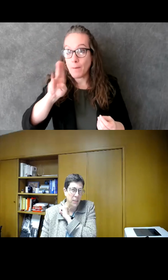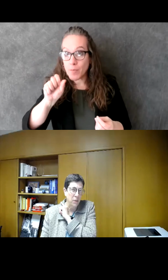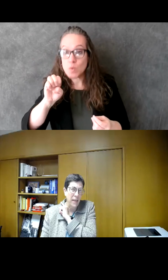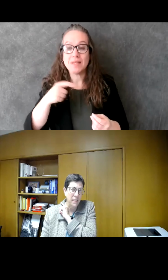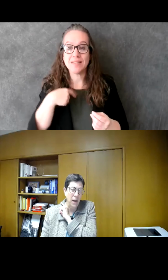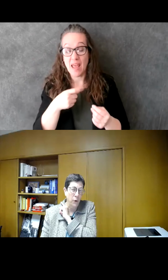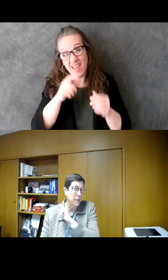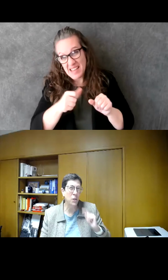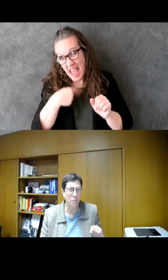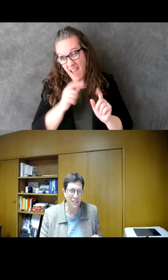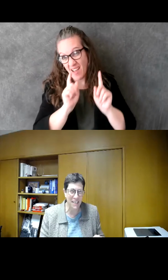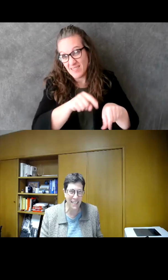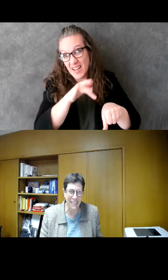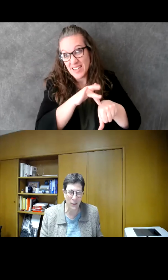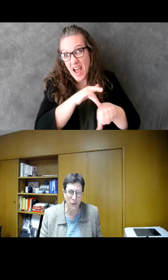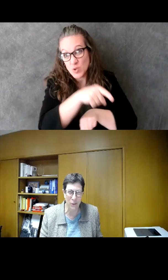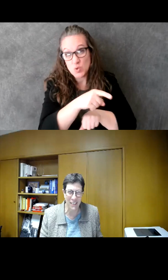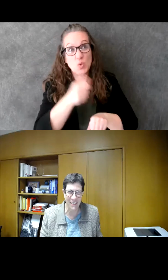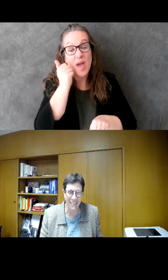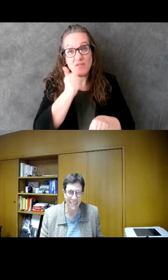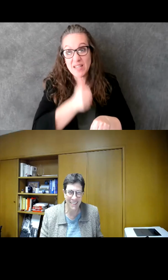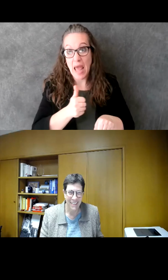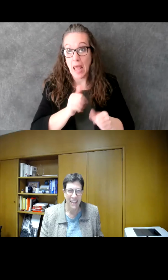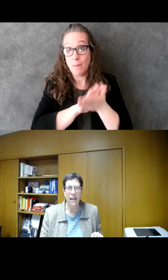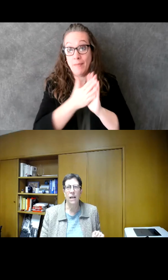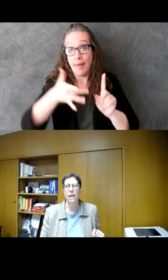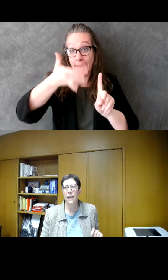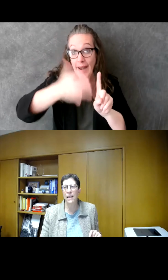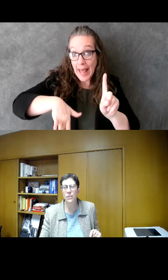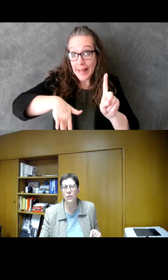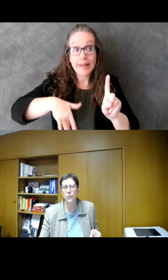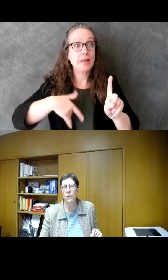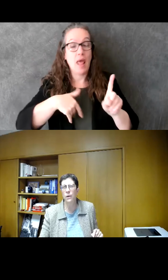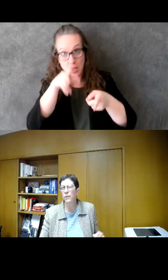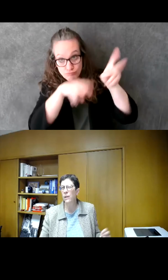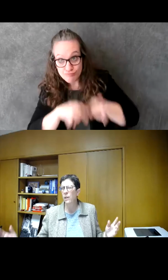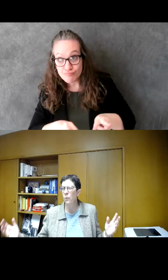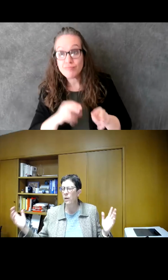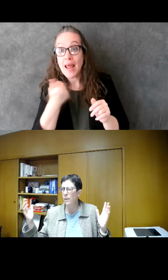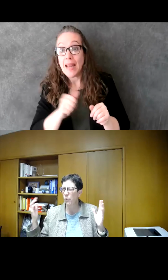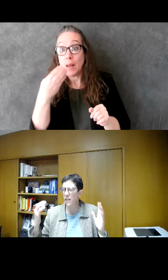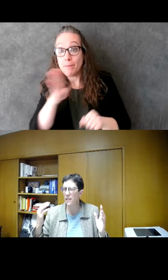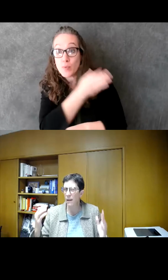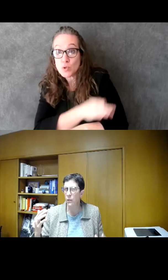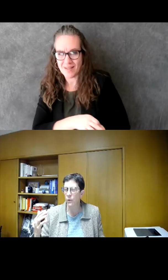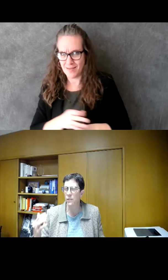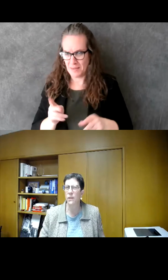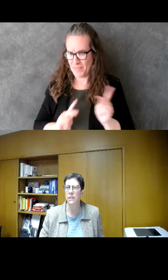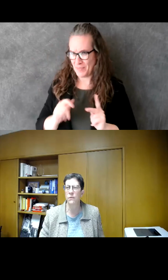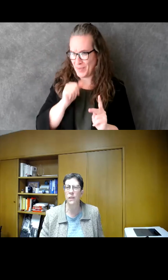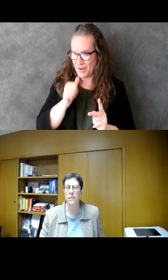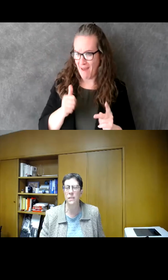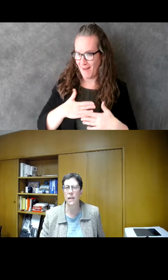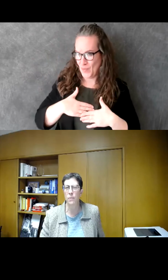time, plus or minus an hour, get you buck naked and look for bruising? And so, you know, they weren't like breaking down the doors